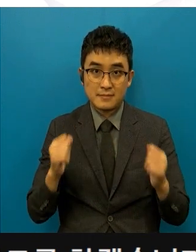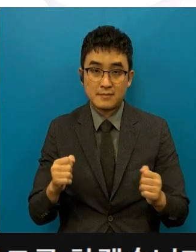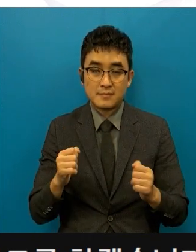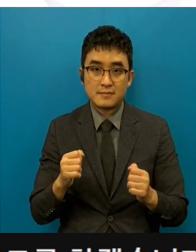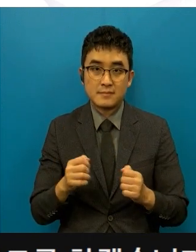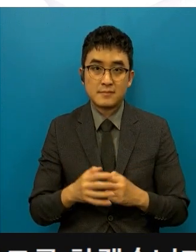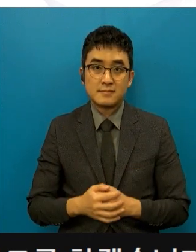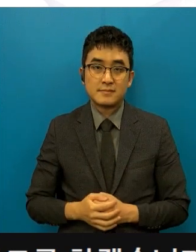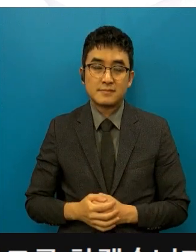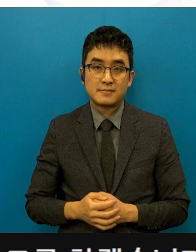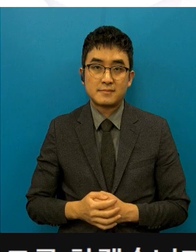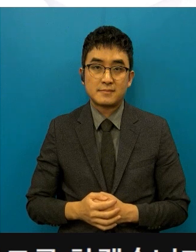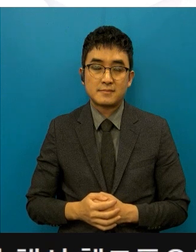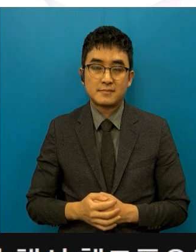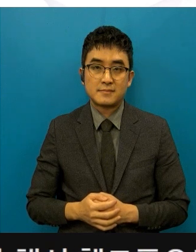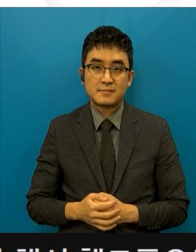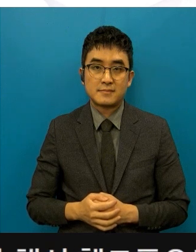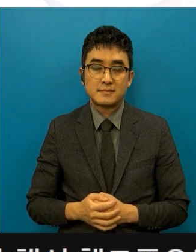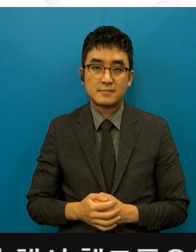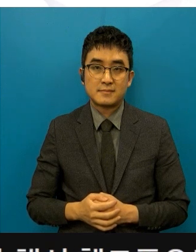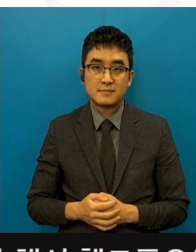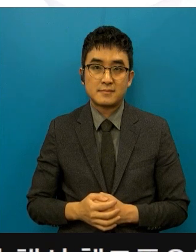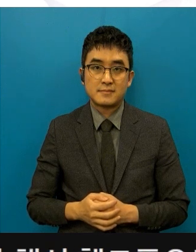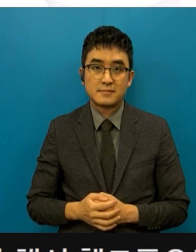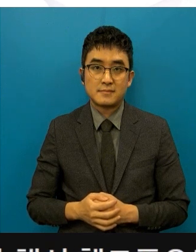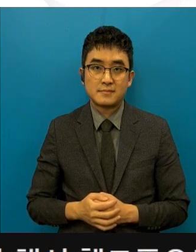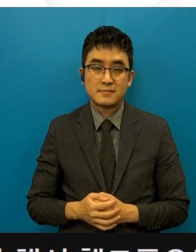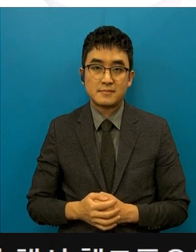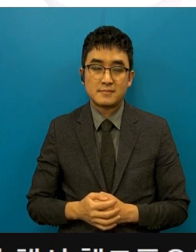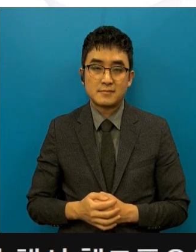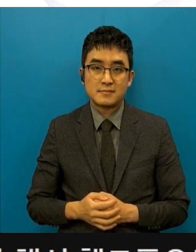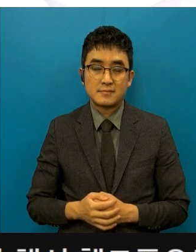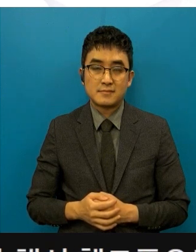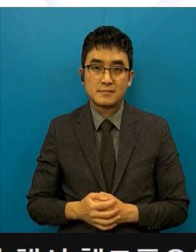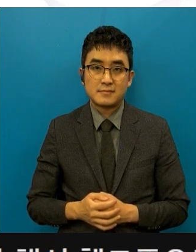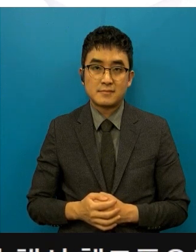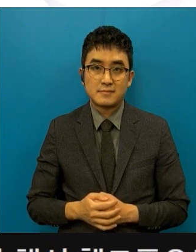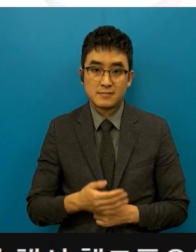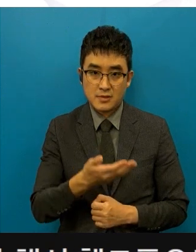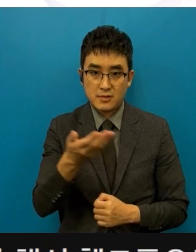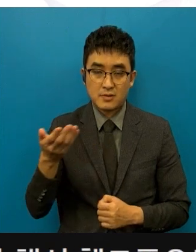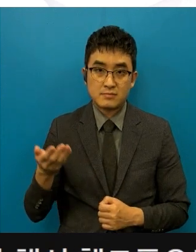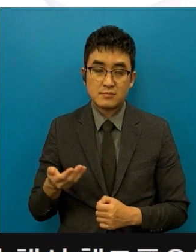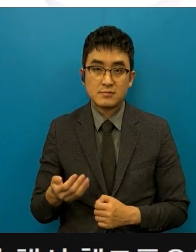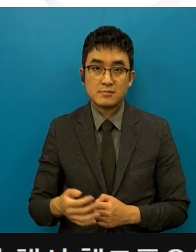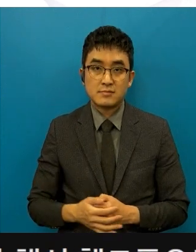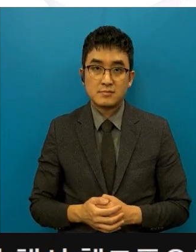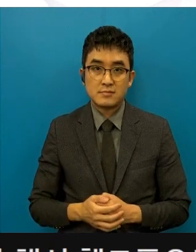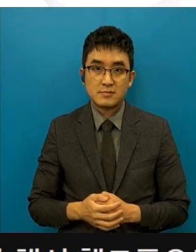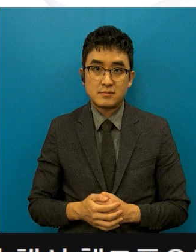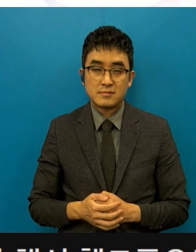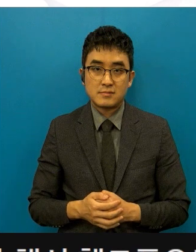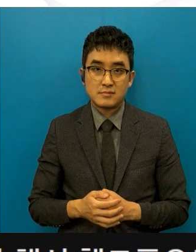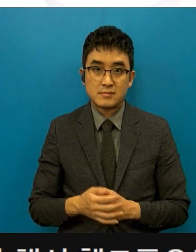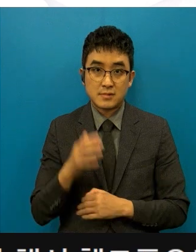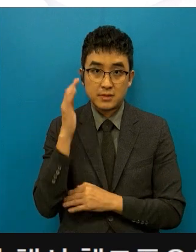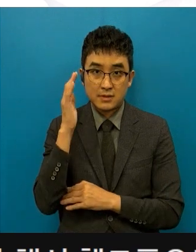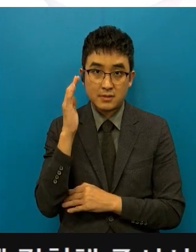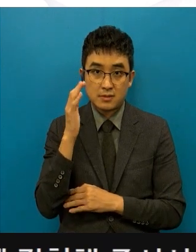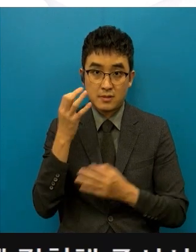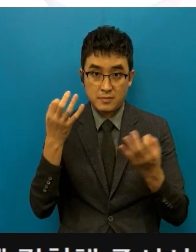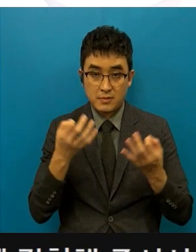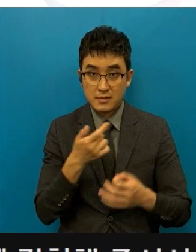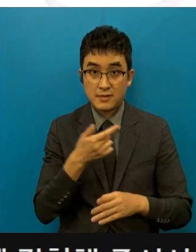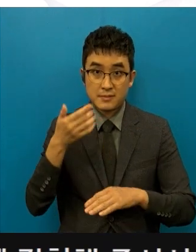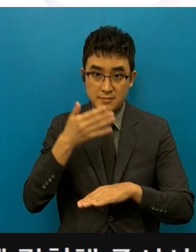to me, and if you have any questions, I'm free, and if I cannot answer your questions, please email me, and I will be